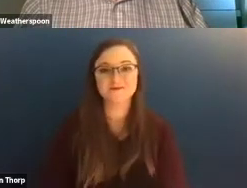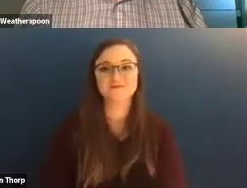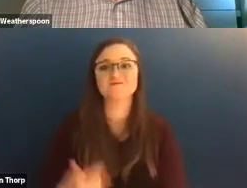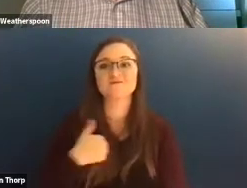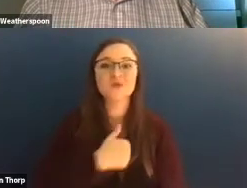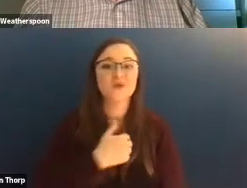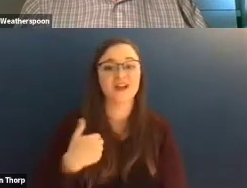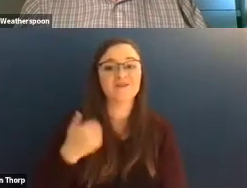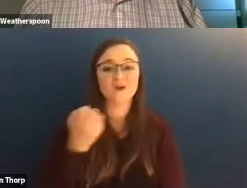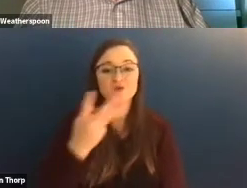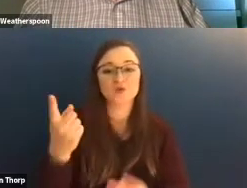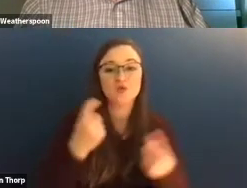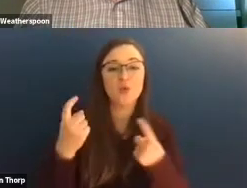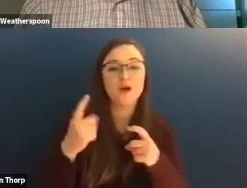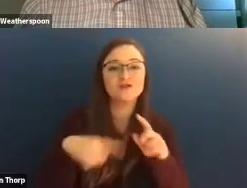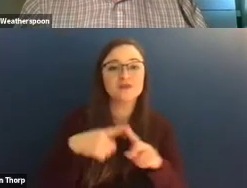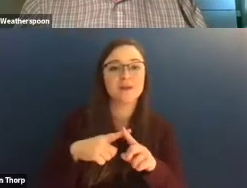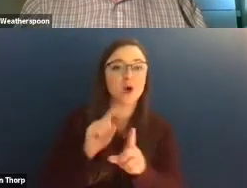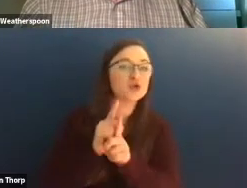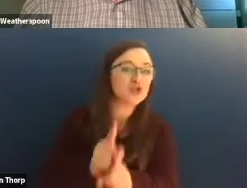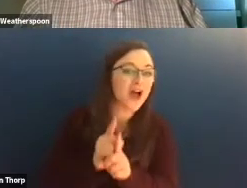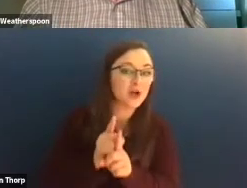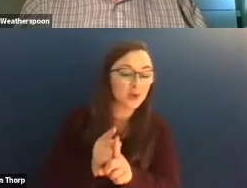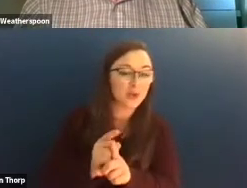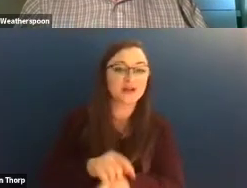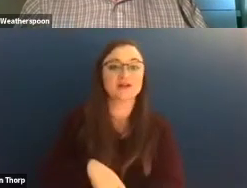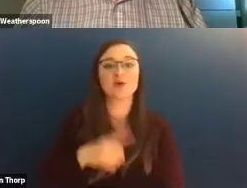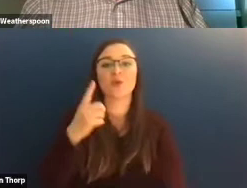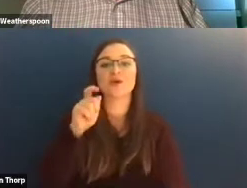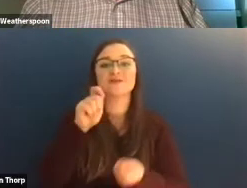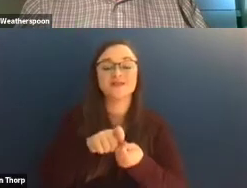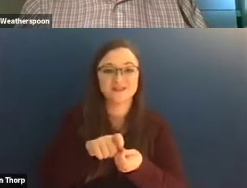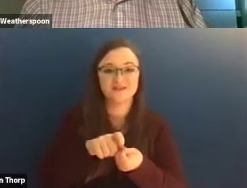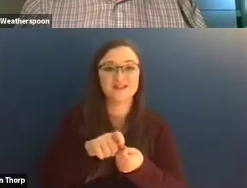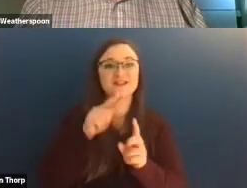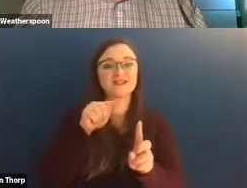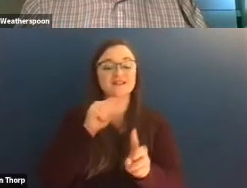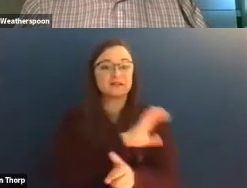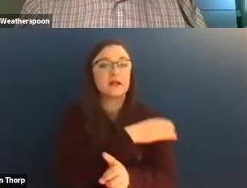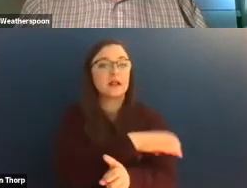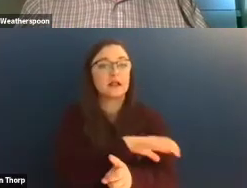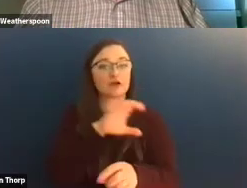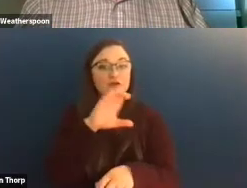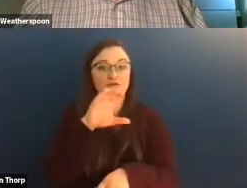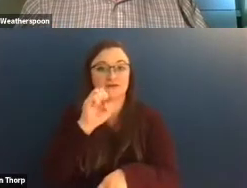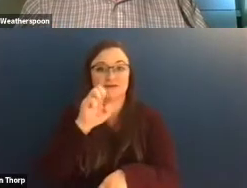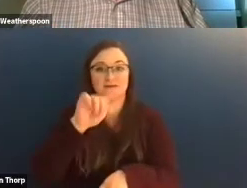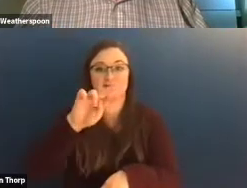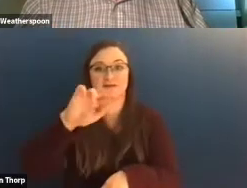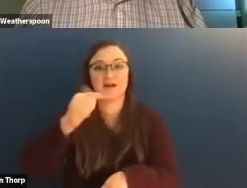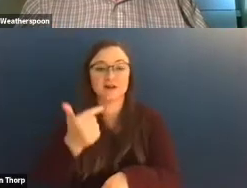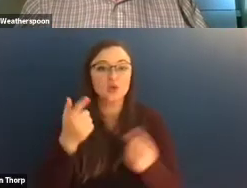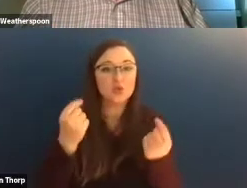several questions about shadowing, volunteering at the clinical setting, what to do during these times. Do you have